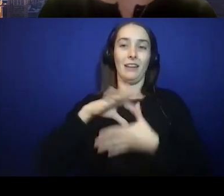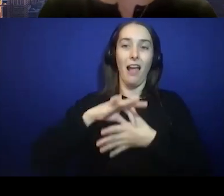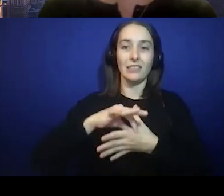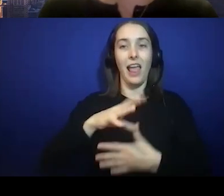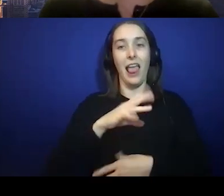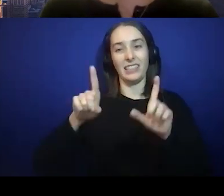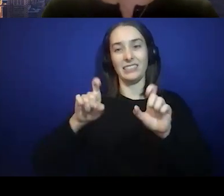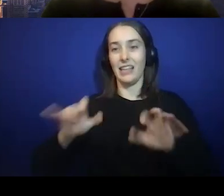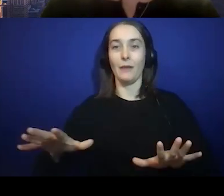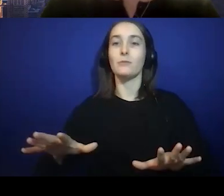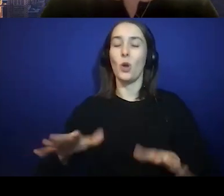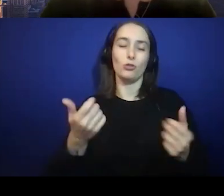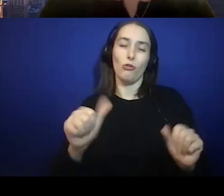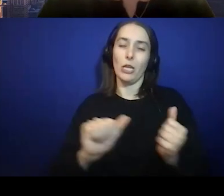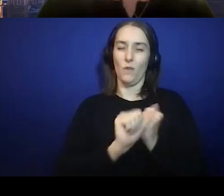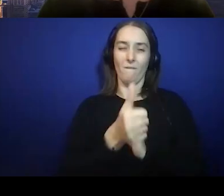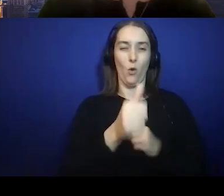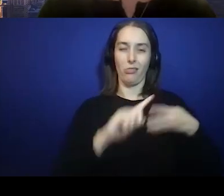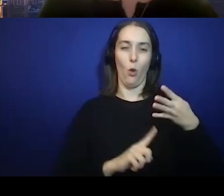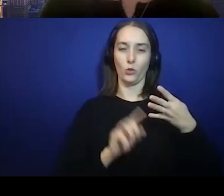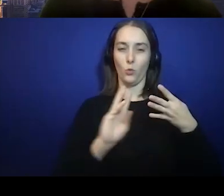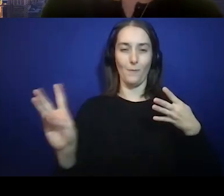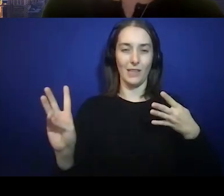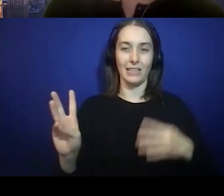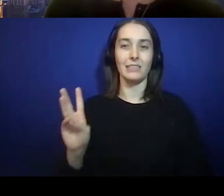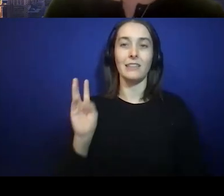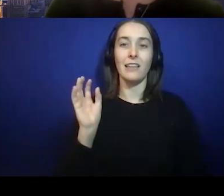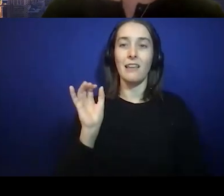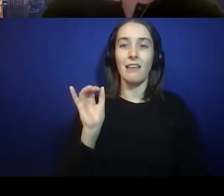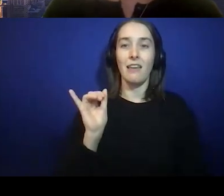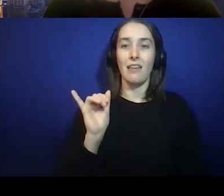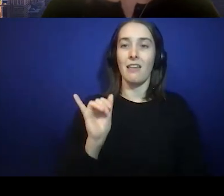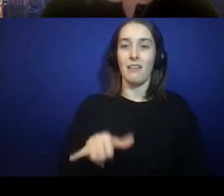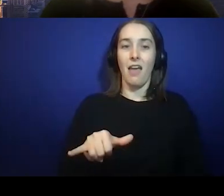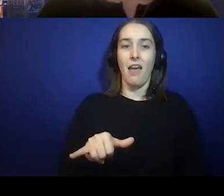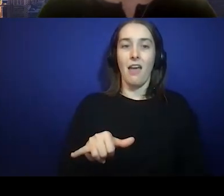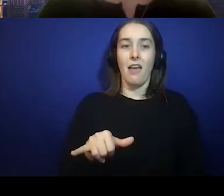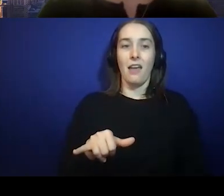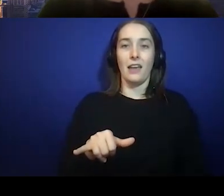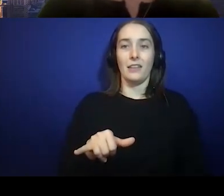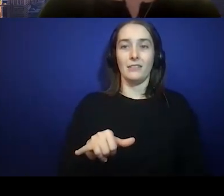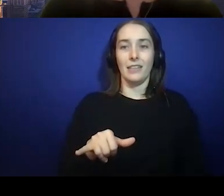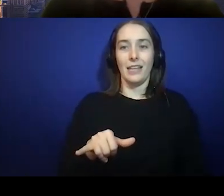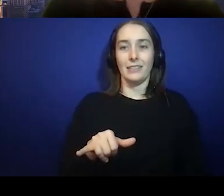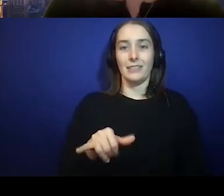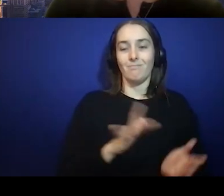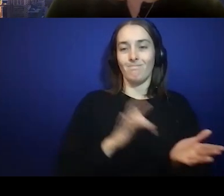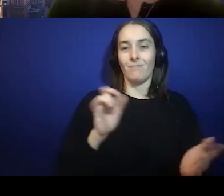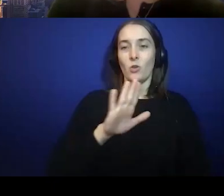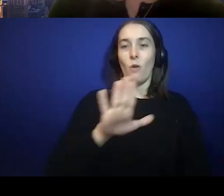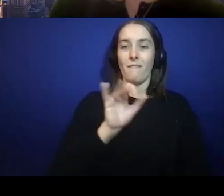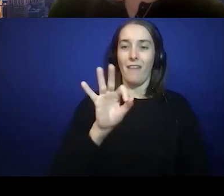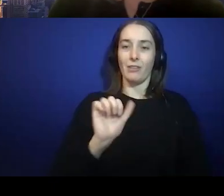and avoid them completely. This is a violation of your faculty's intellectual property and also